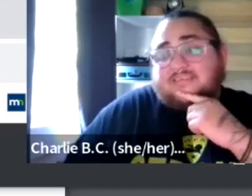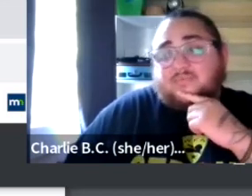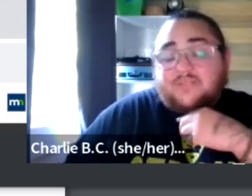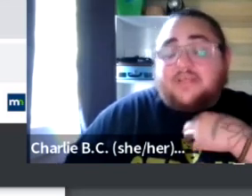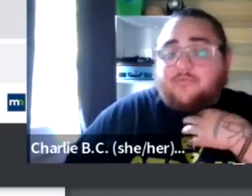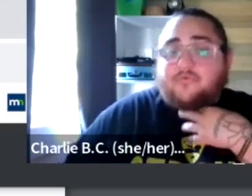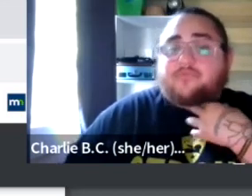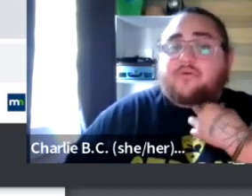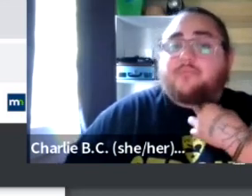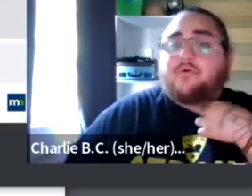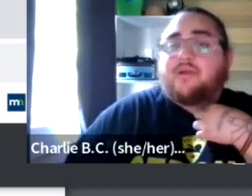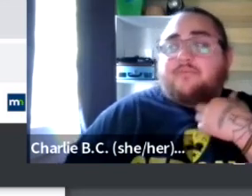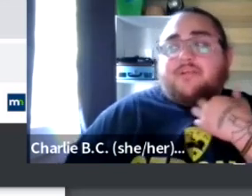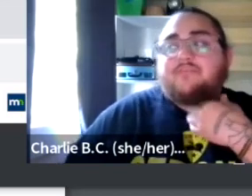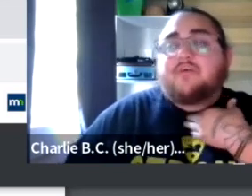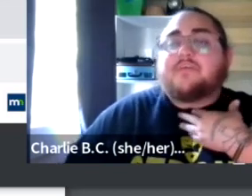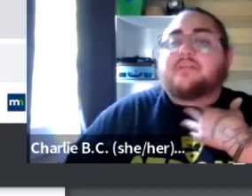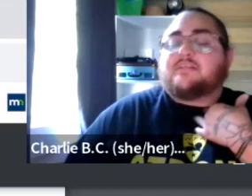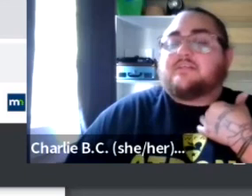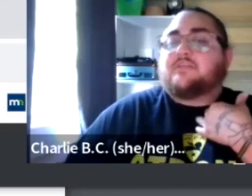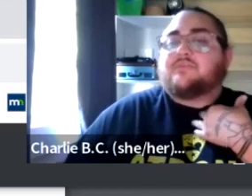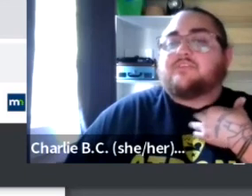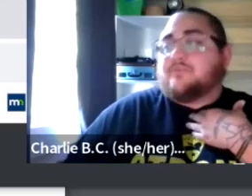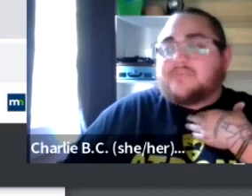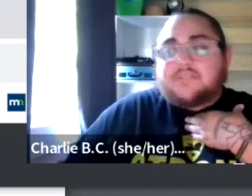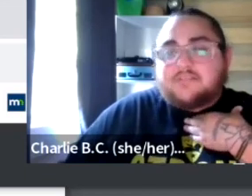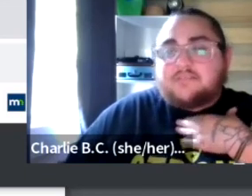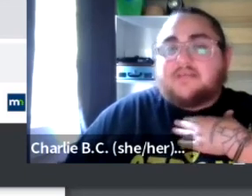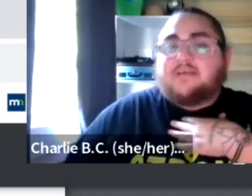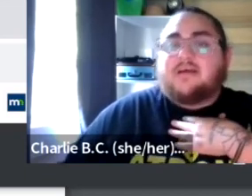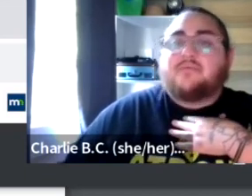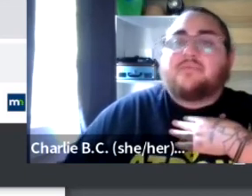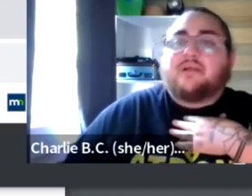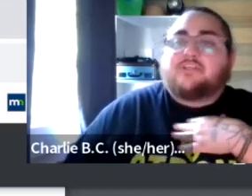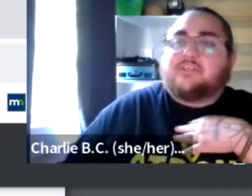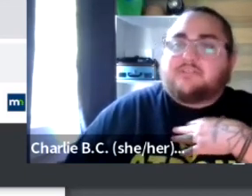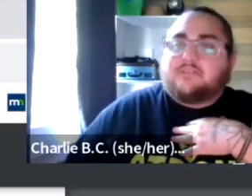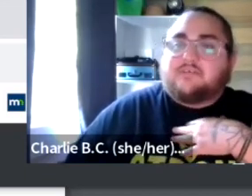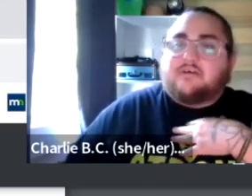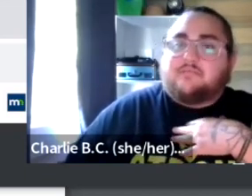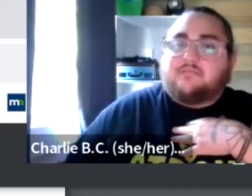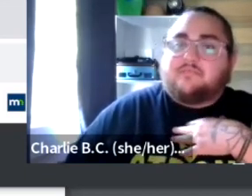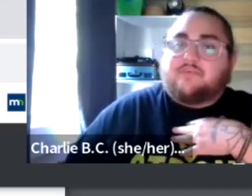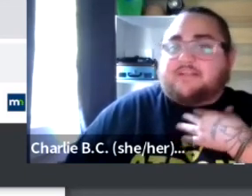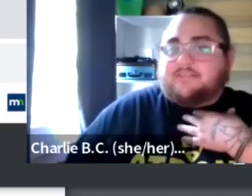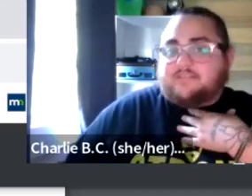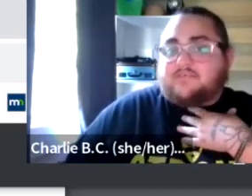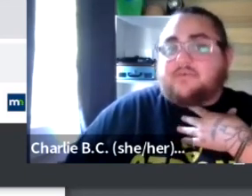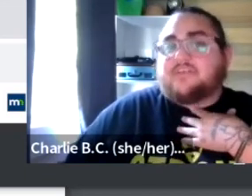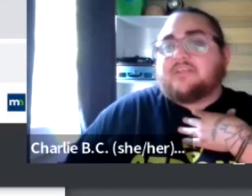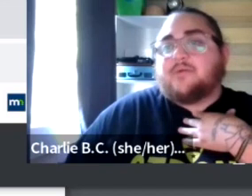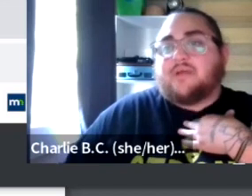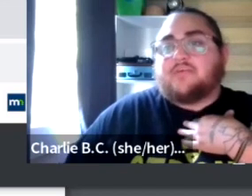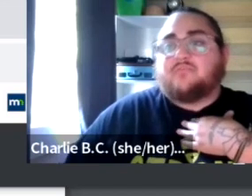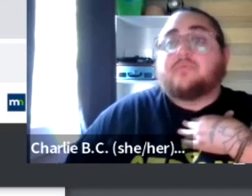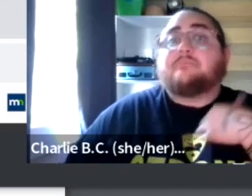it is really helpful for both everybody involved, and it does include services, not just finances. So